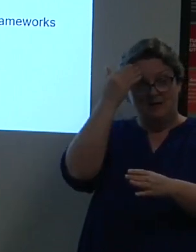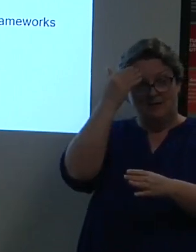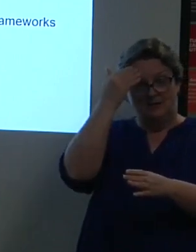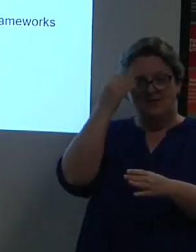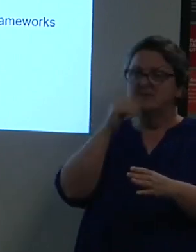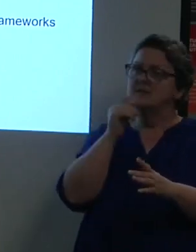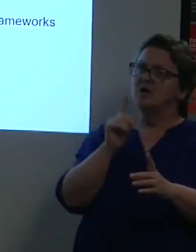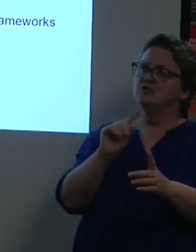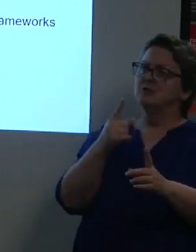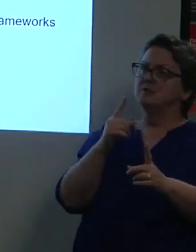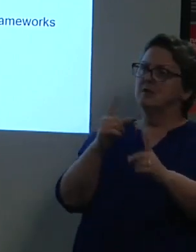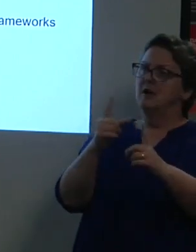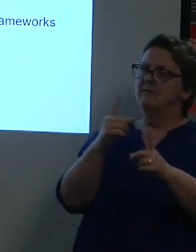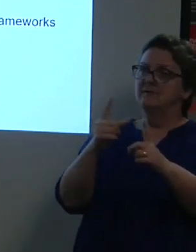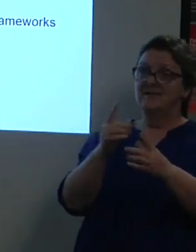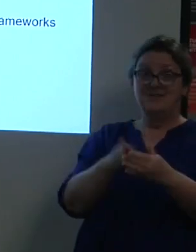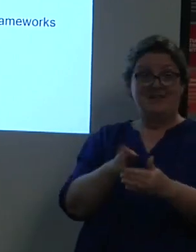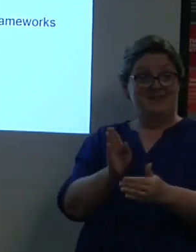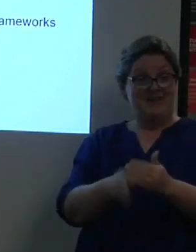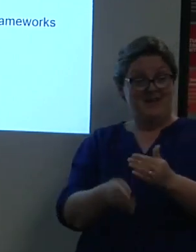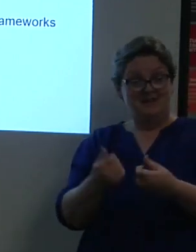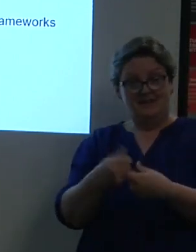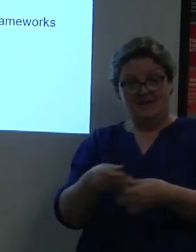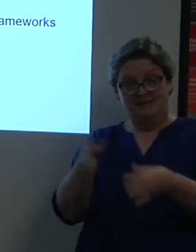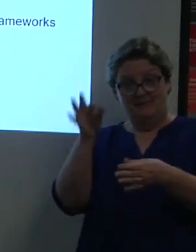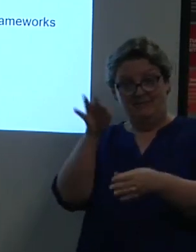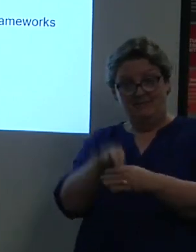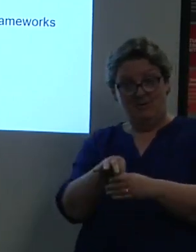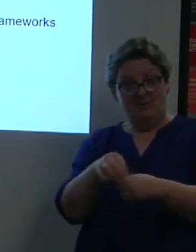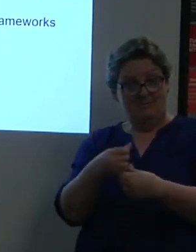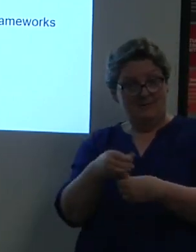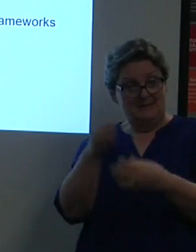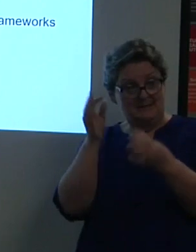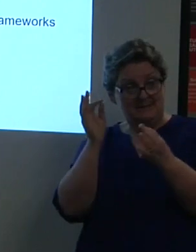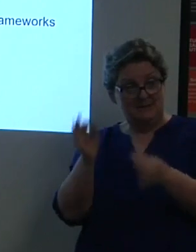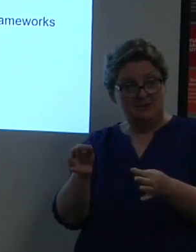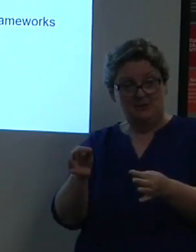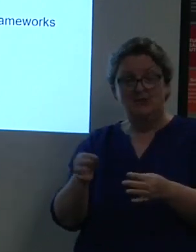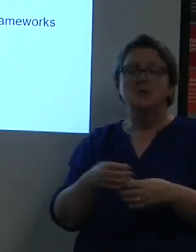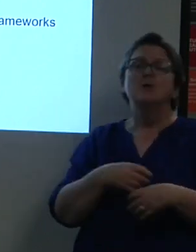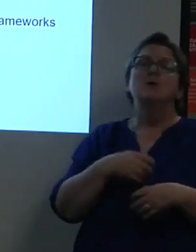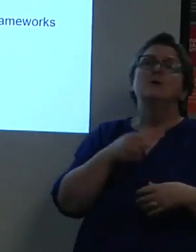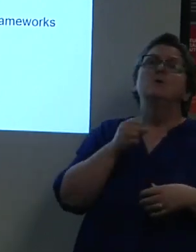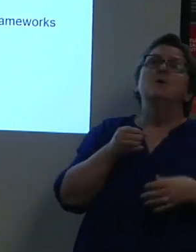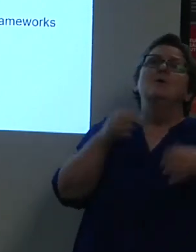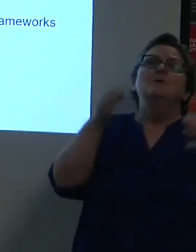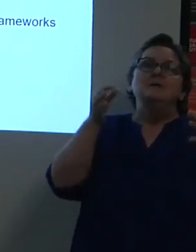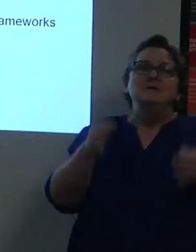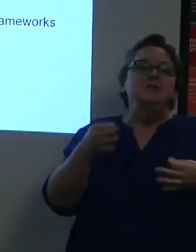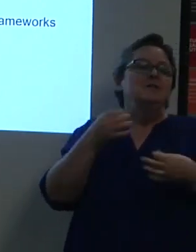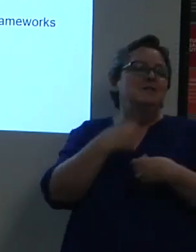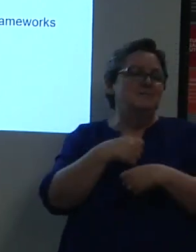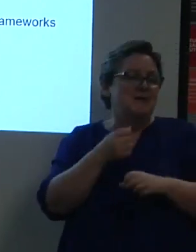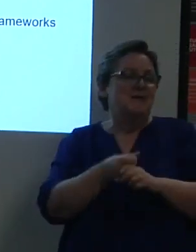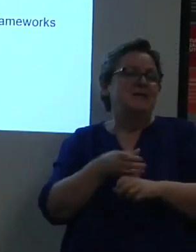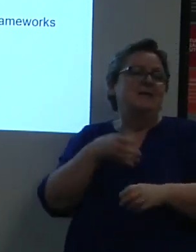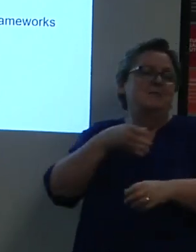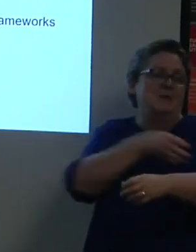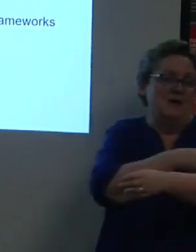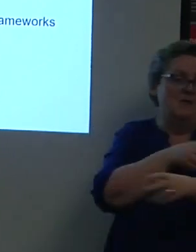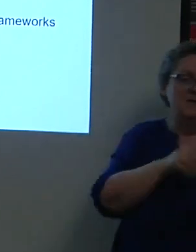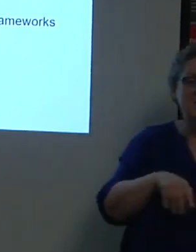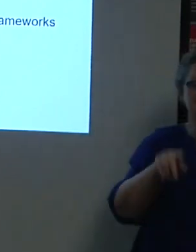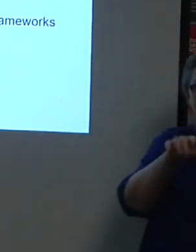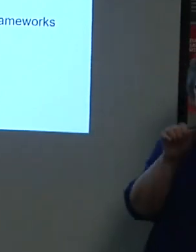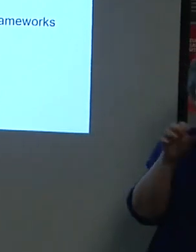a conversation. They have to make a decision as a team in that case. So decision making and agency of the people who are in the case study is part